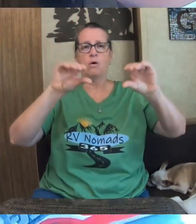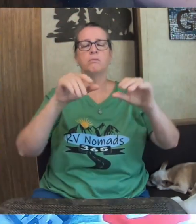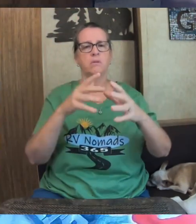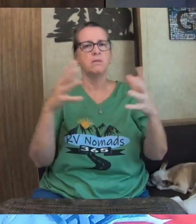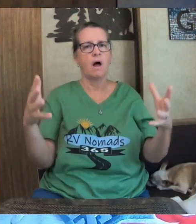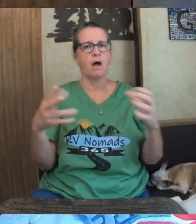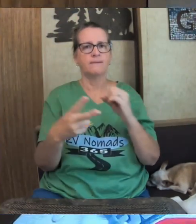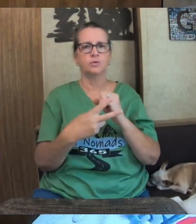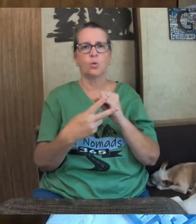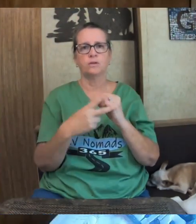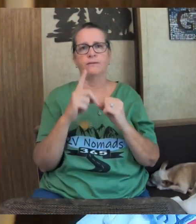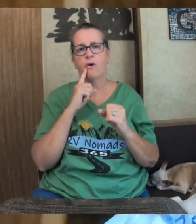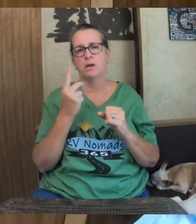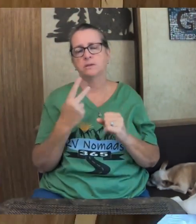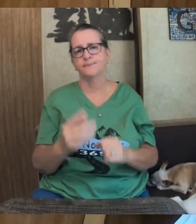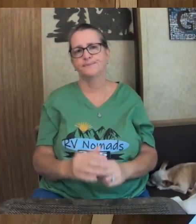storage.